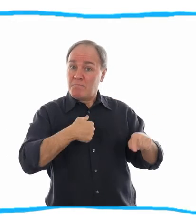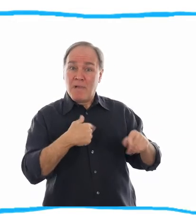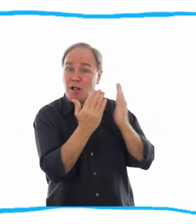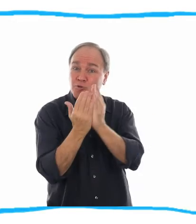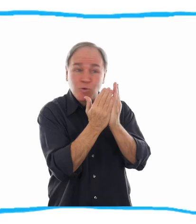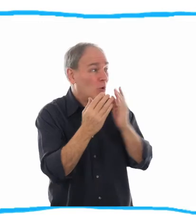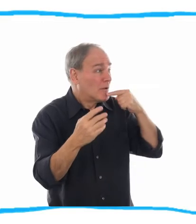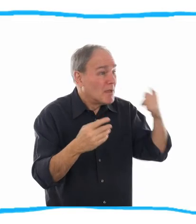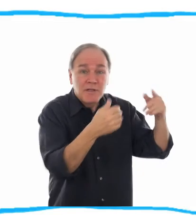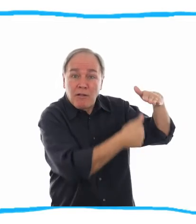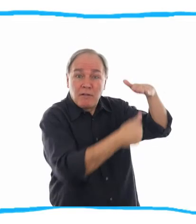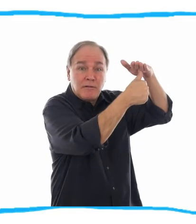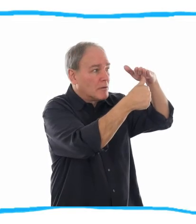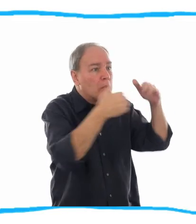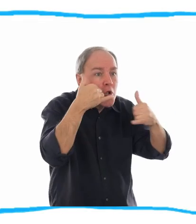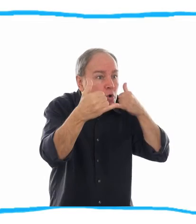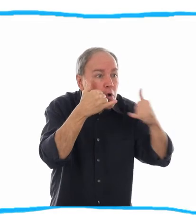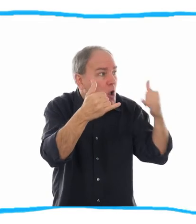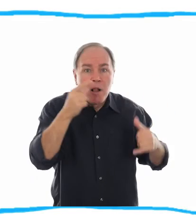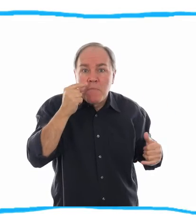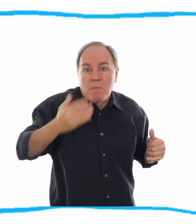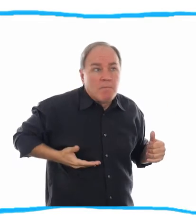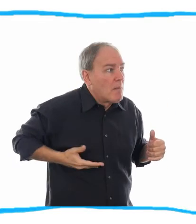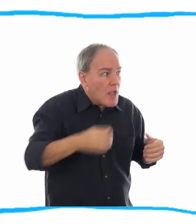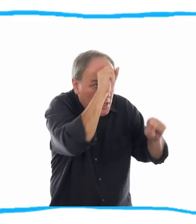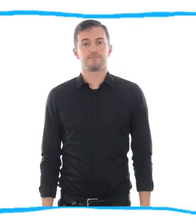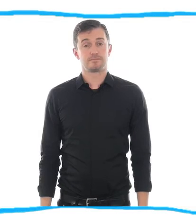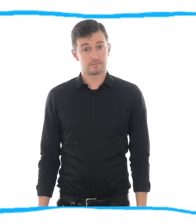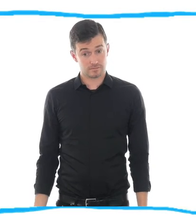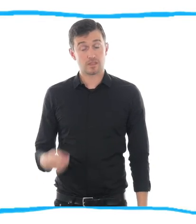call parents and inform them about what I have learned here.